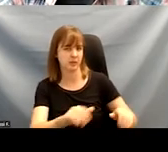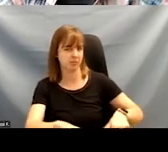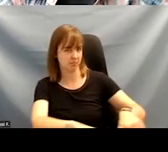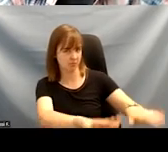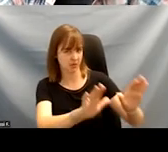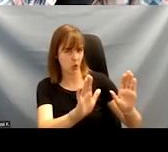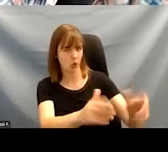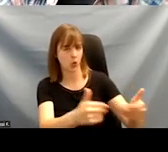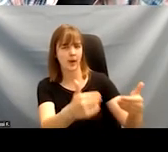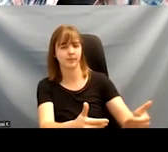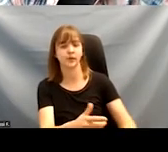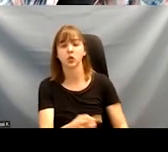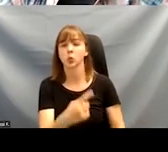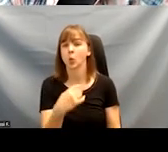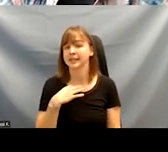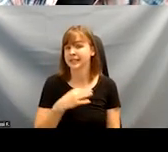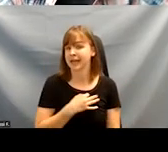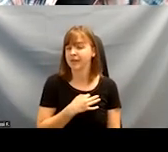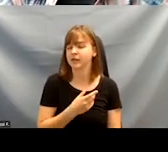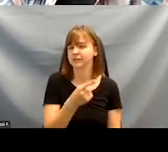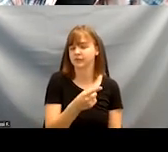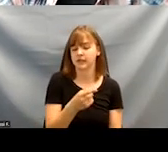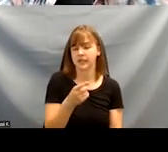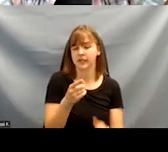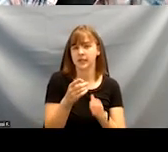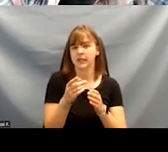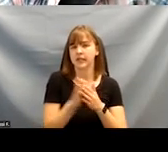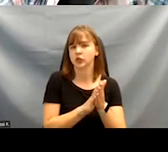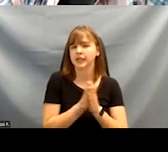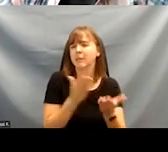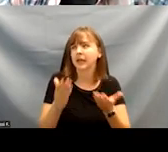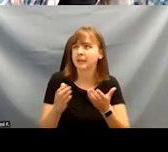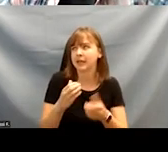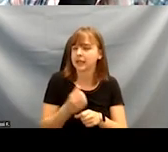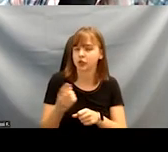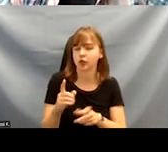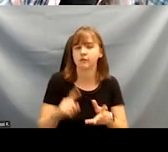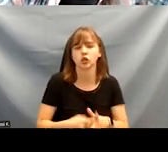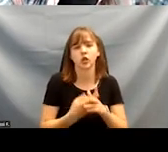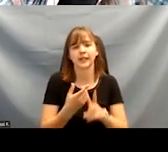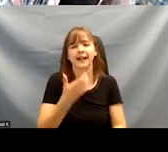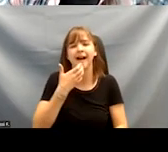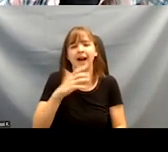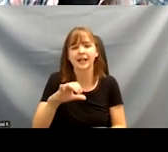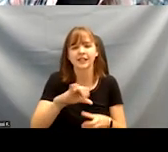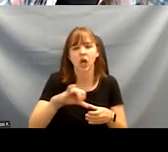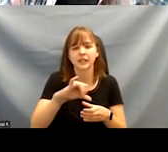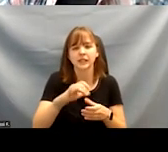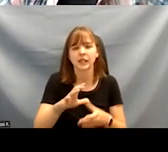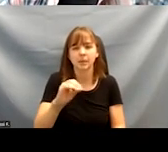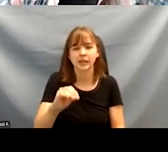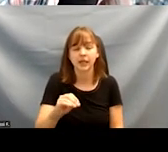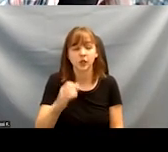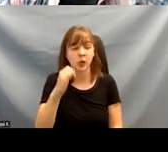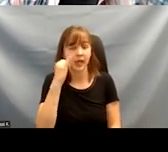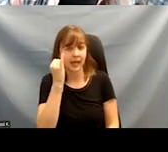interested maybe next year in starting her own hot sauce company. So if she does end up doing that, then like we'll probably